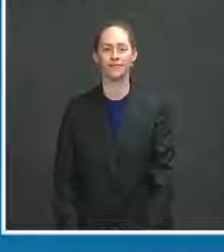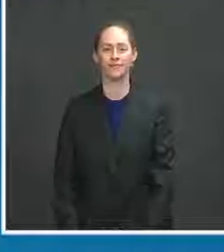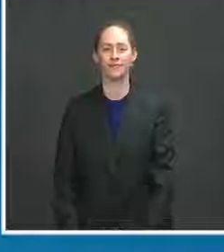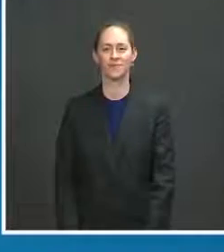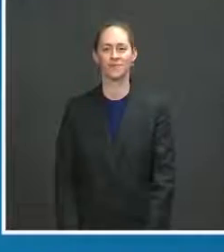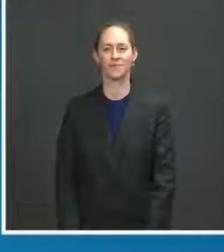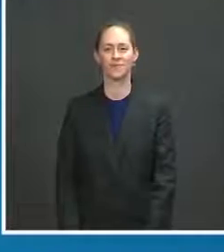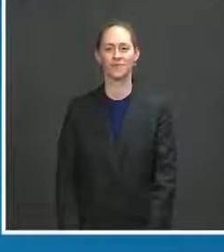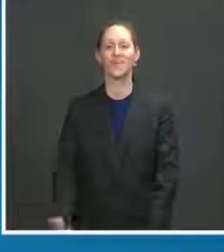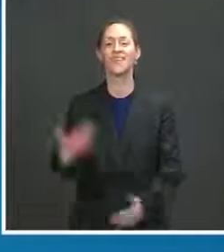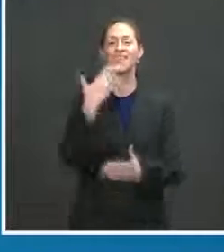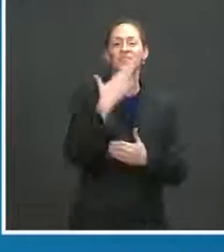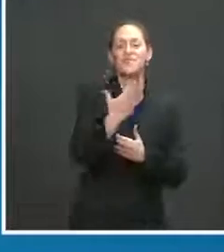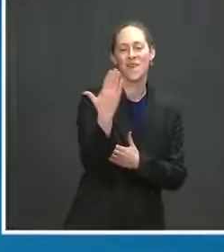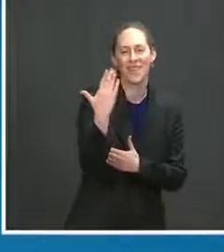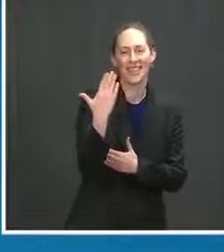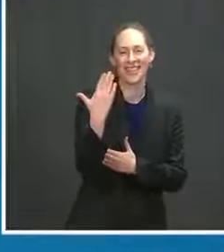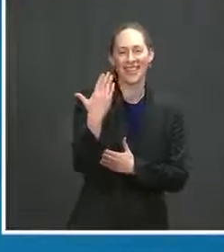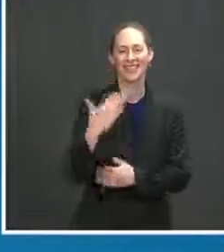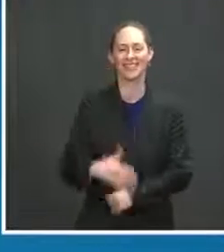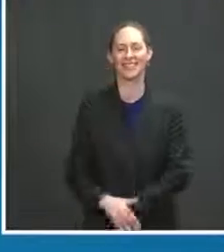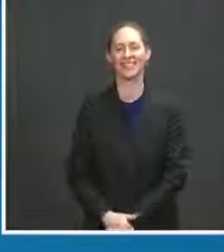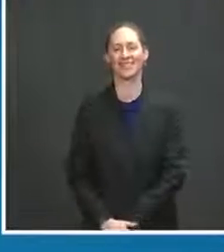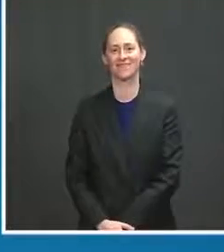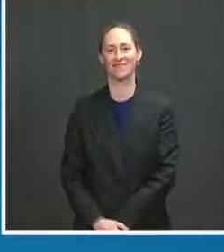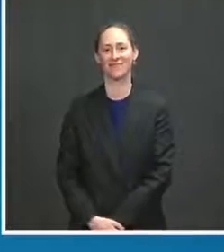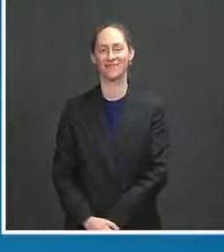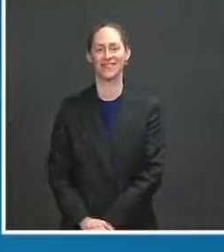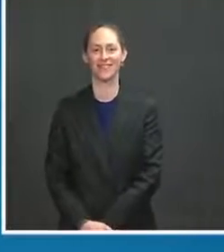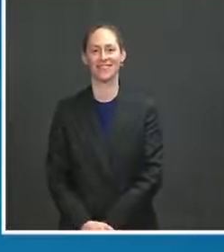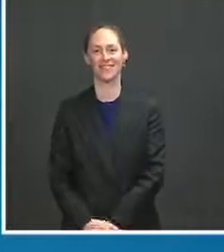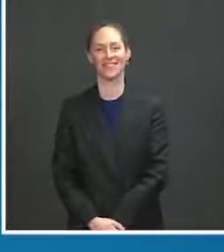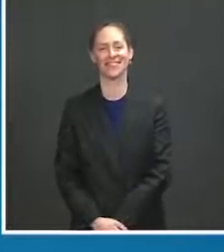Good morning. Good morning.